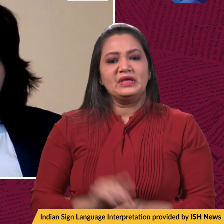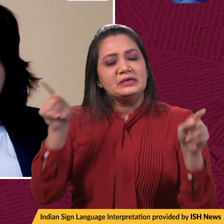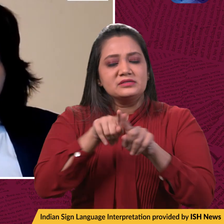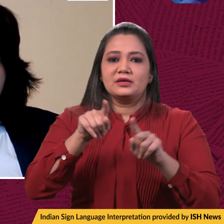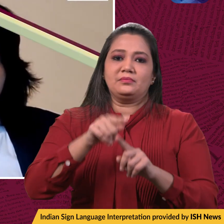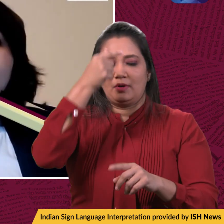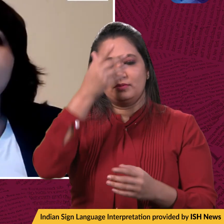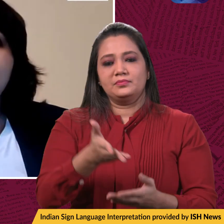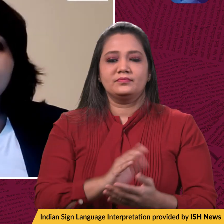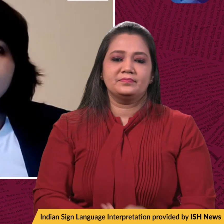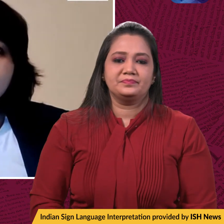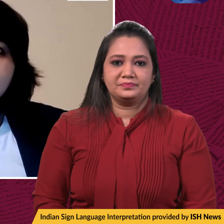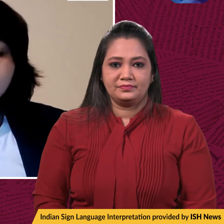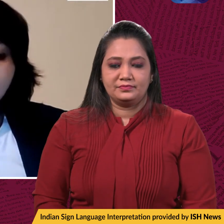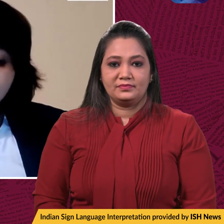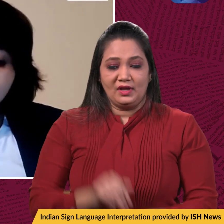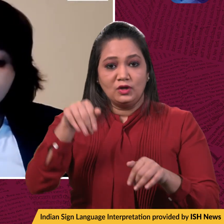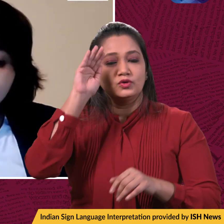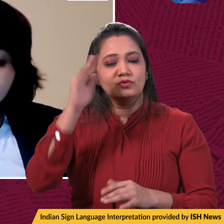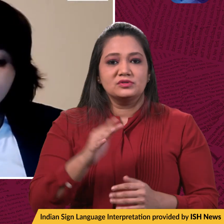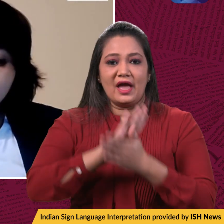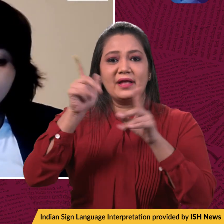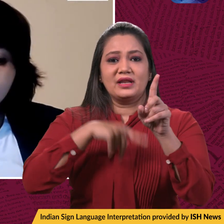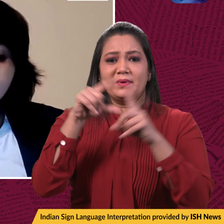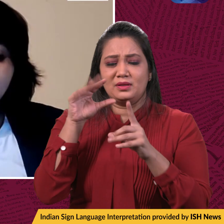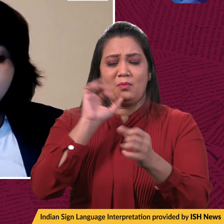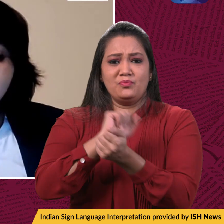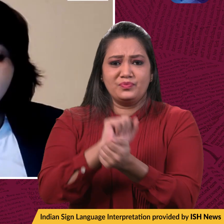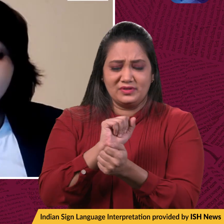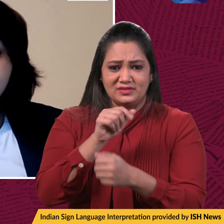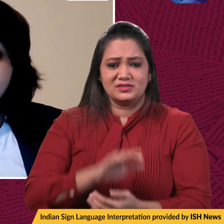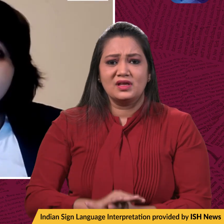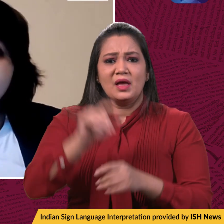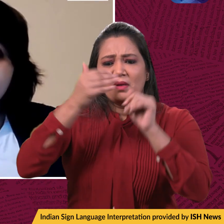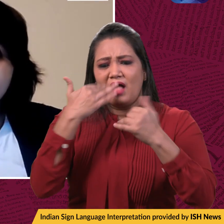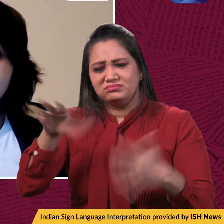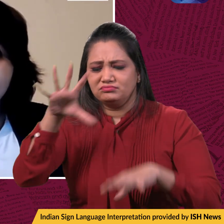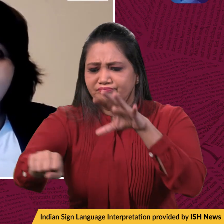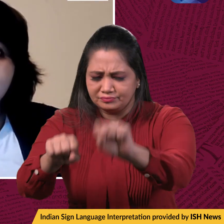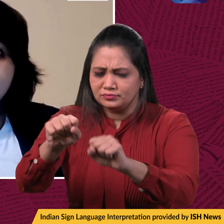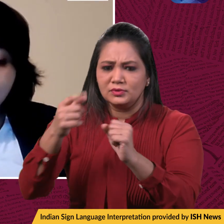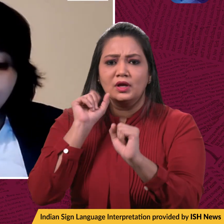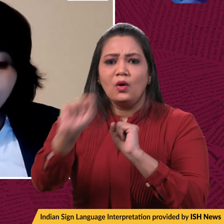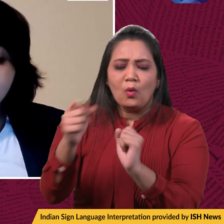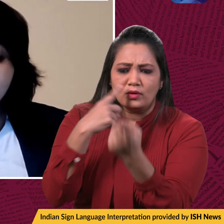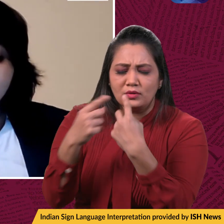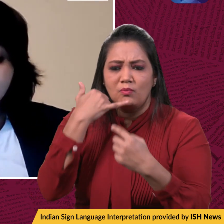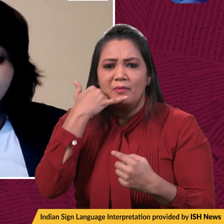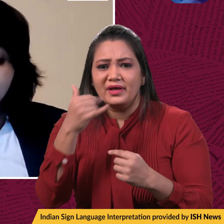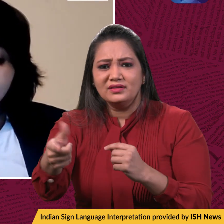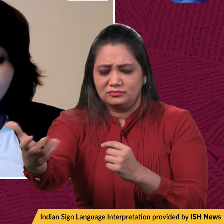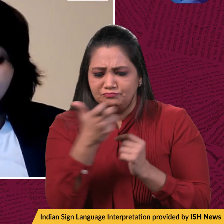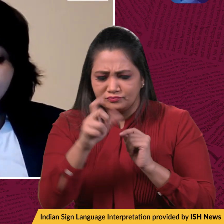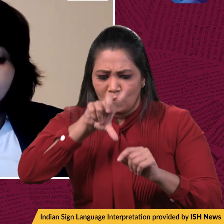similar reasons. Also in the news, Hyderabad police are reportedly stopping people randomly on the road and checking